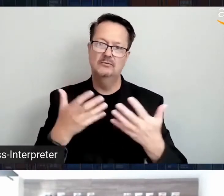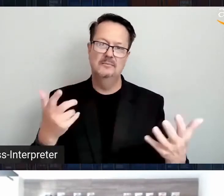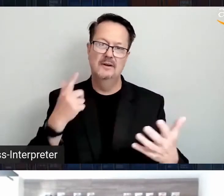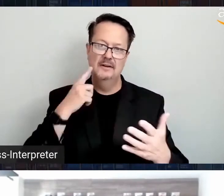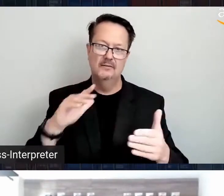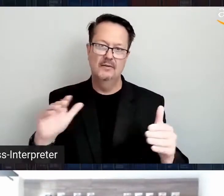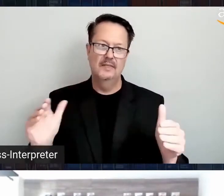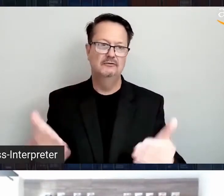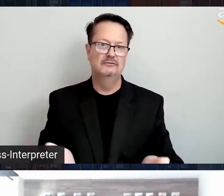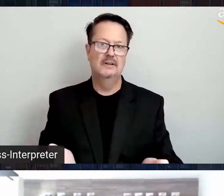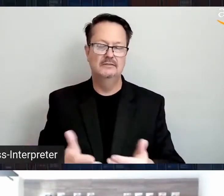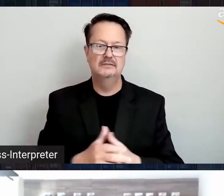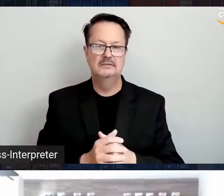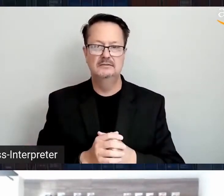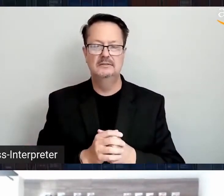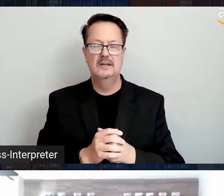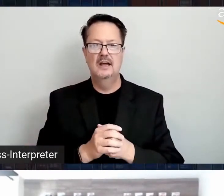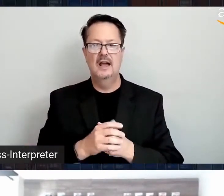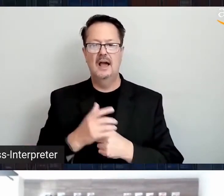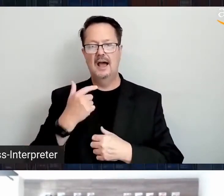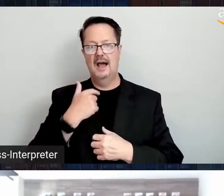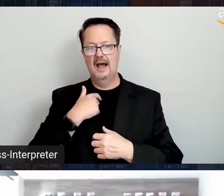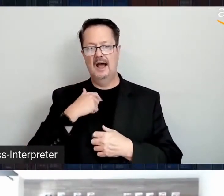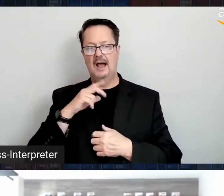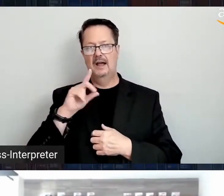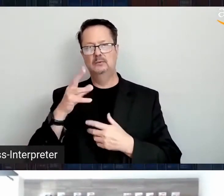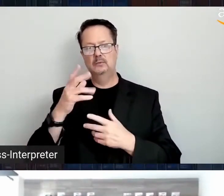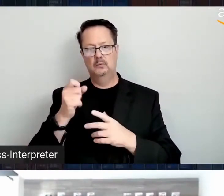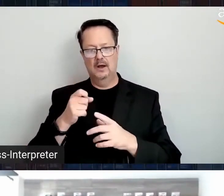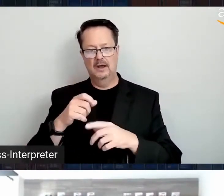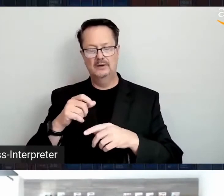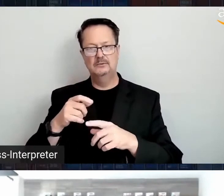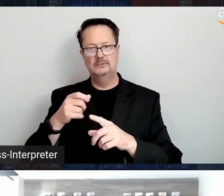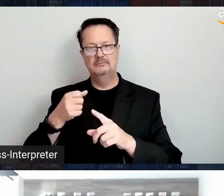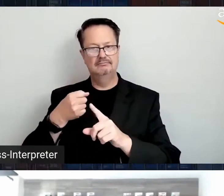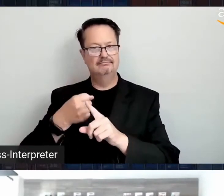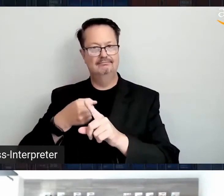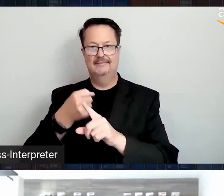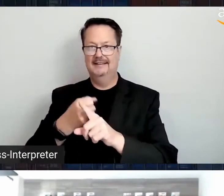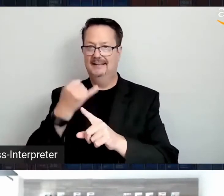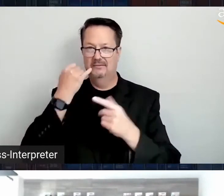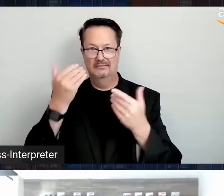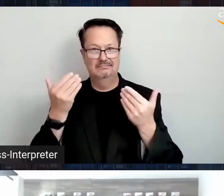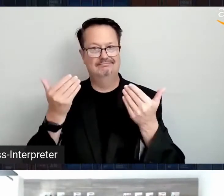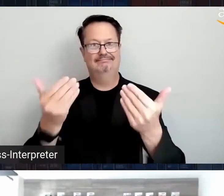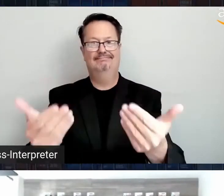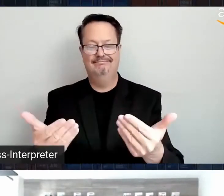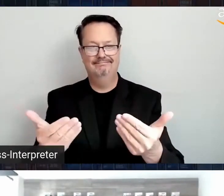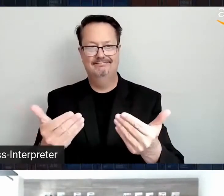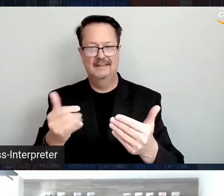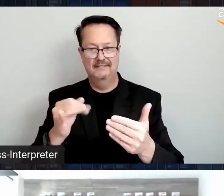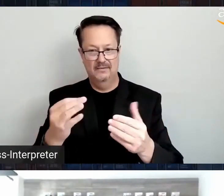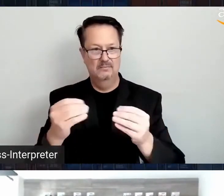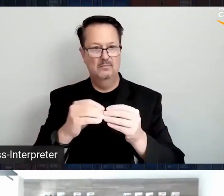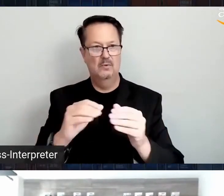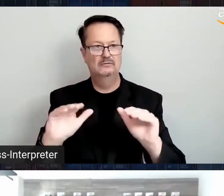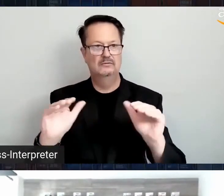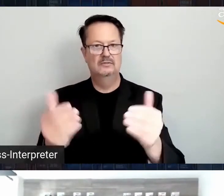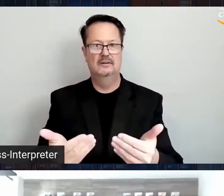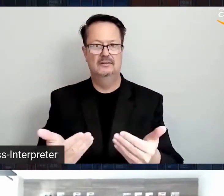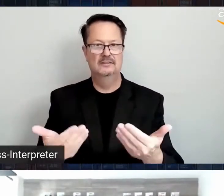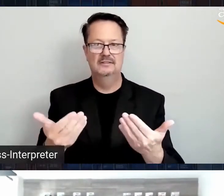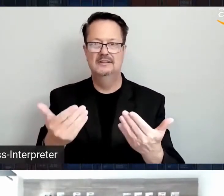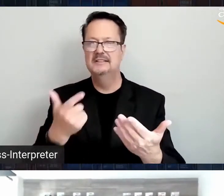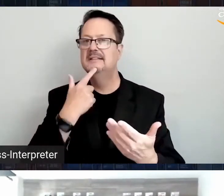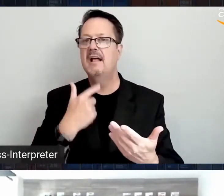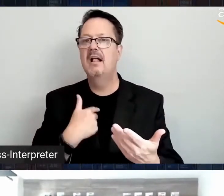introduction. Yeah, I do want to hit on that if we could just dive right in, or was there another introduction you want to do? Okay, yeah. I mean, you can tell